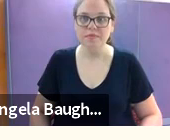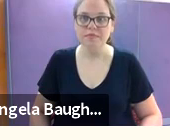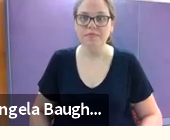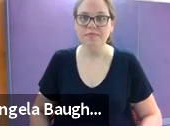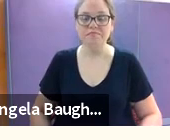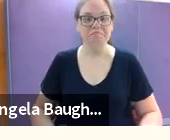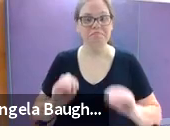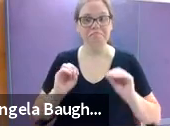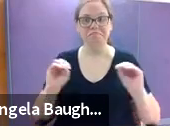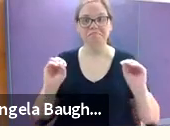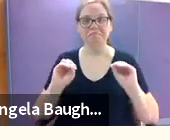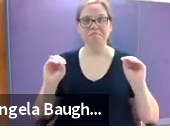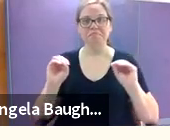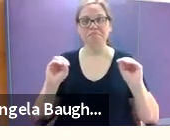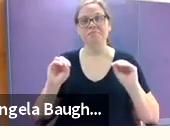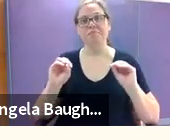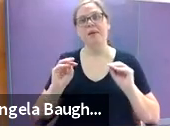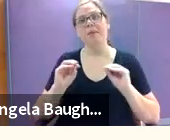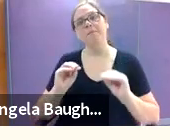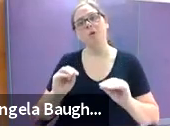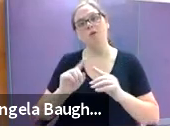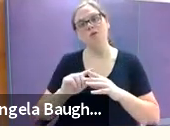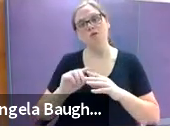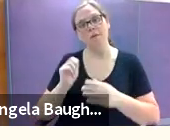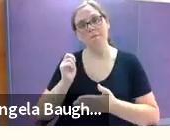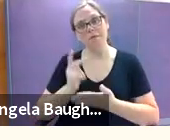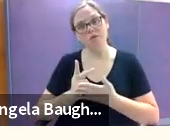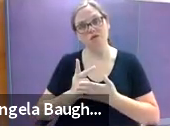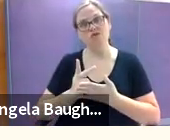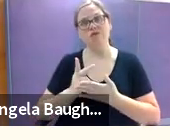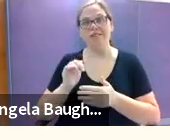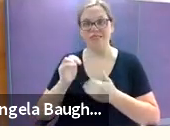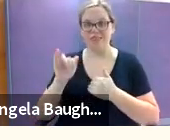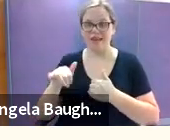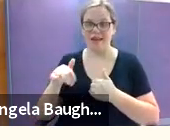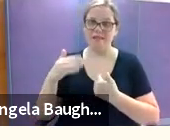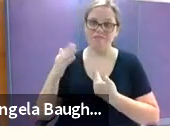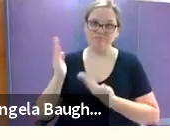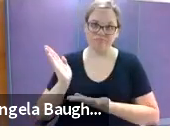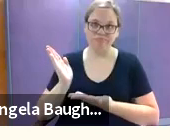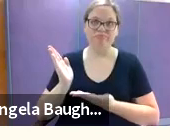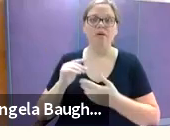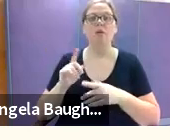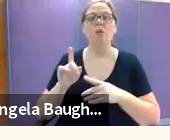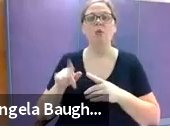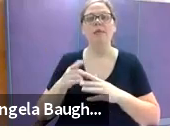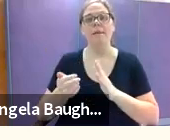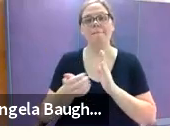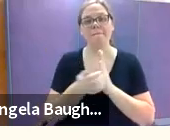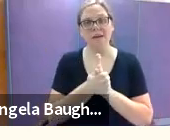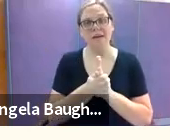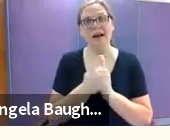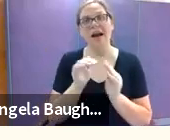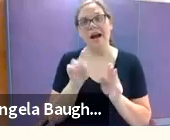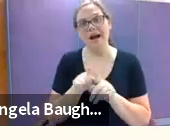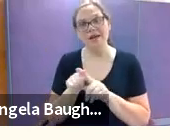Hearing none, I'd like to have a motion to approve the agenda as presented with the amendment as